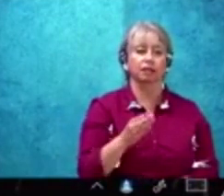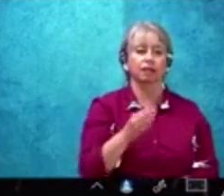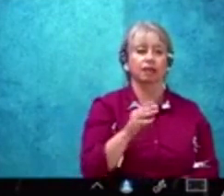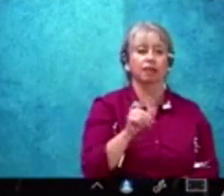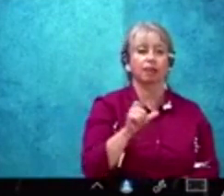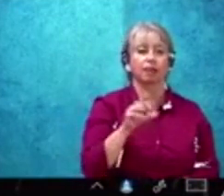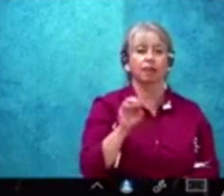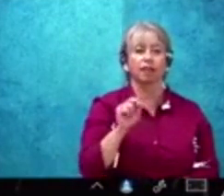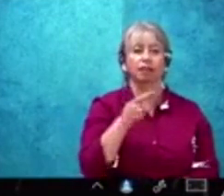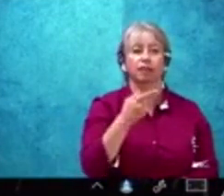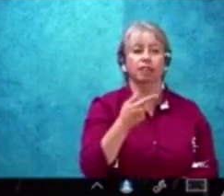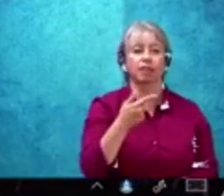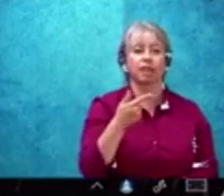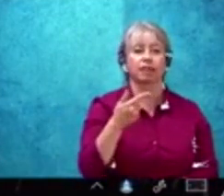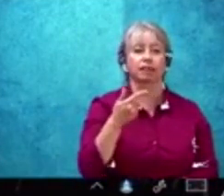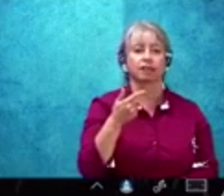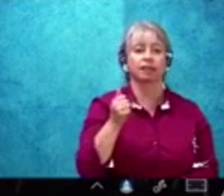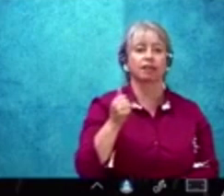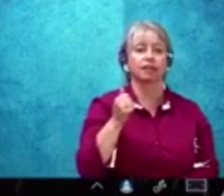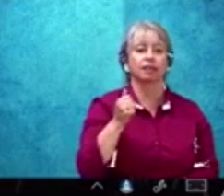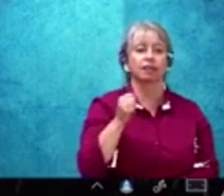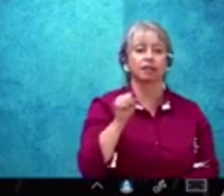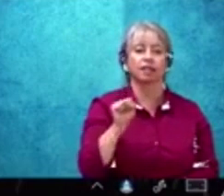So here I have